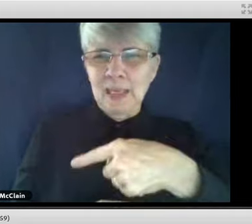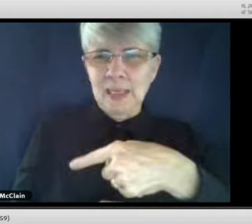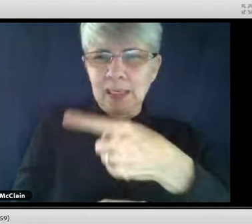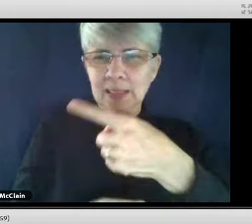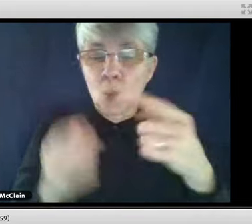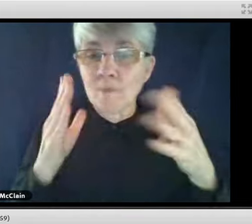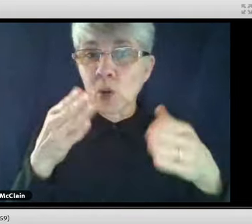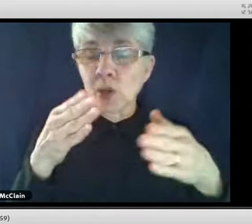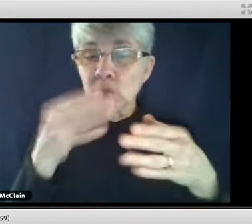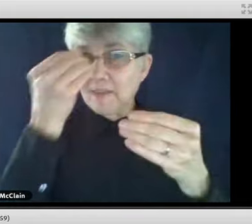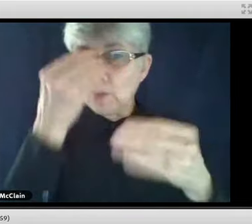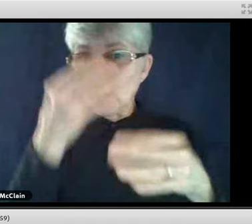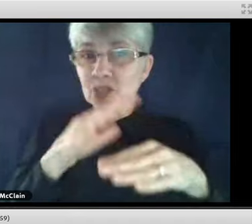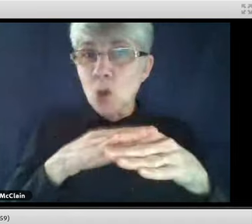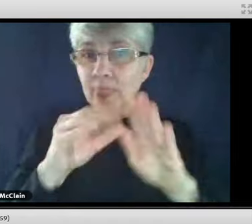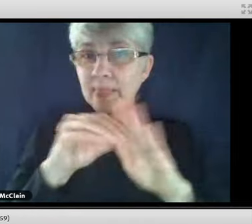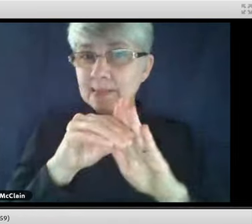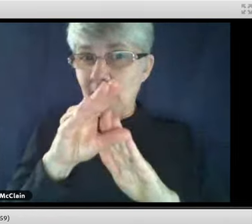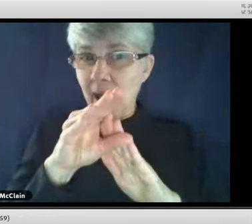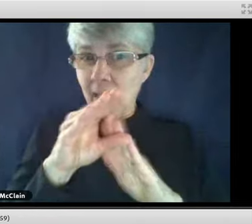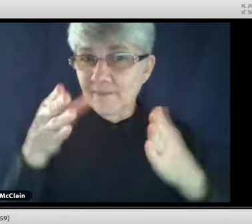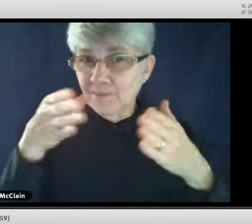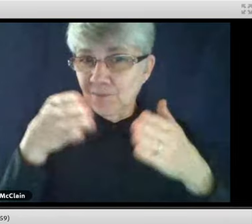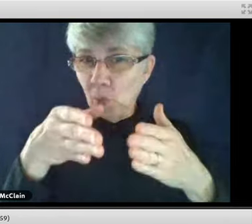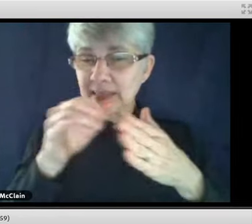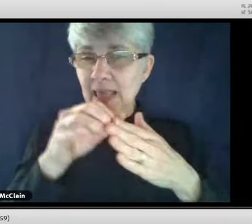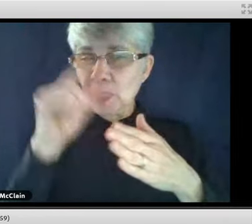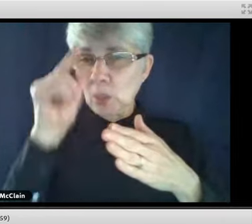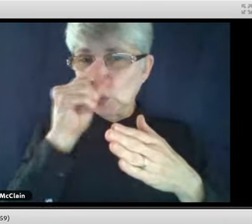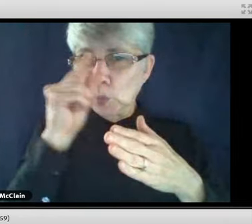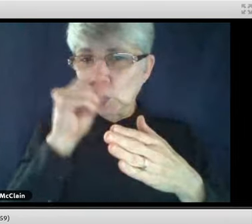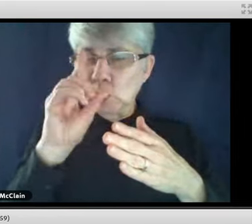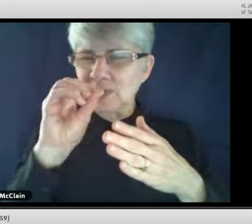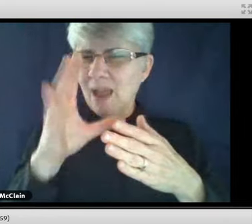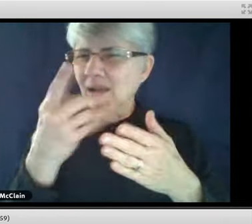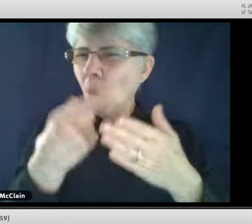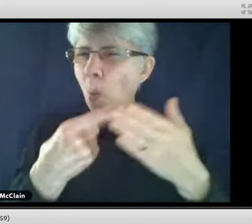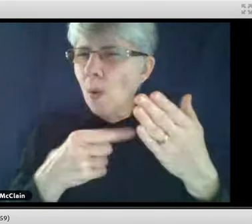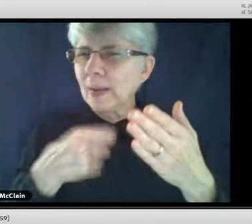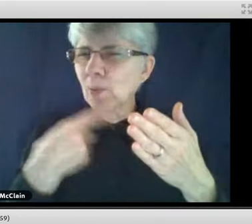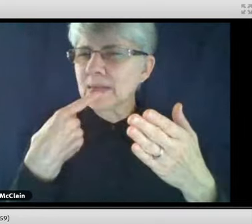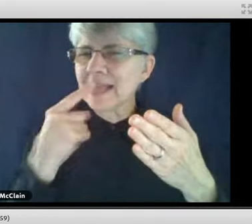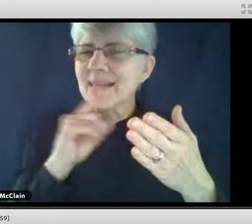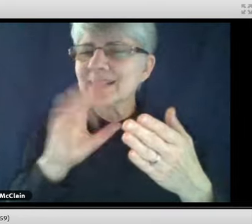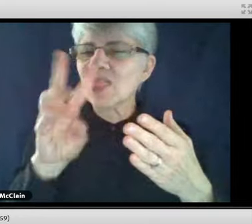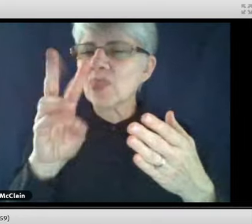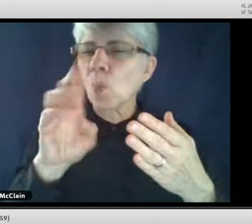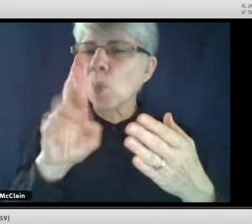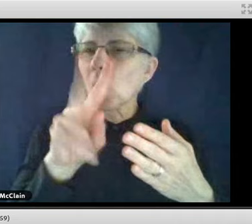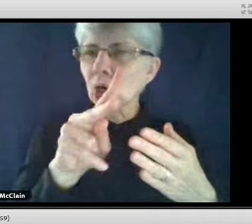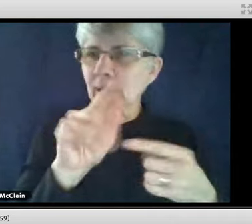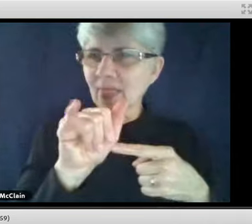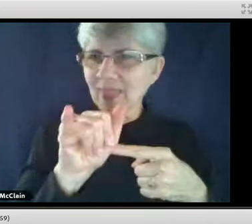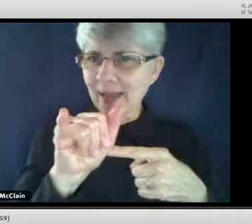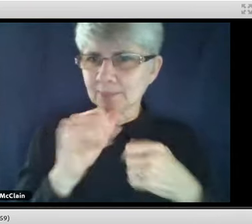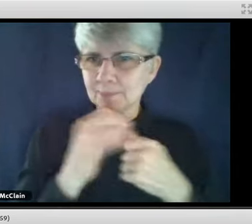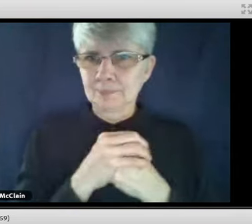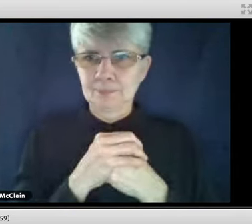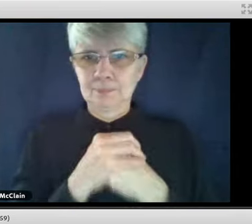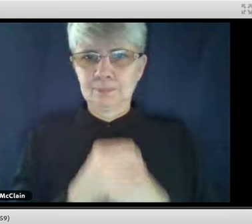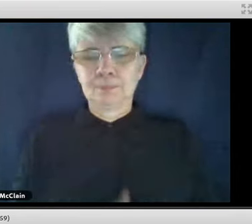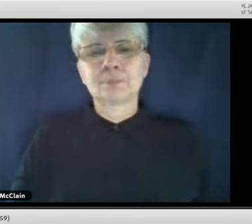the information that's on the slide in that Google Doc. What can we say is the work?